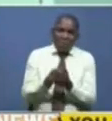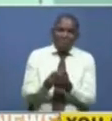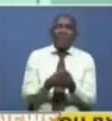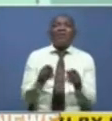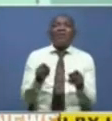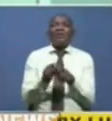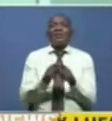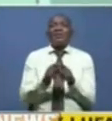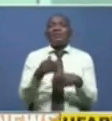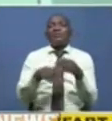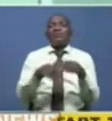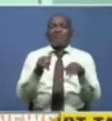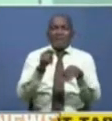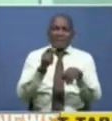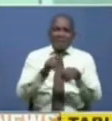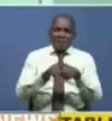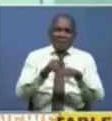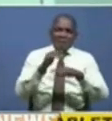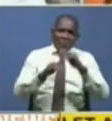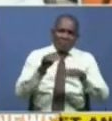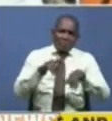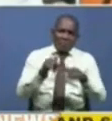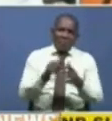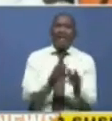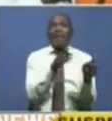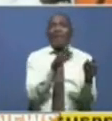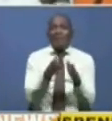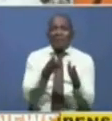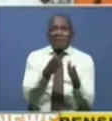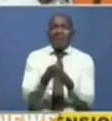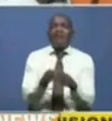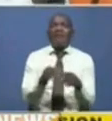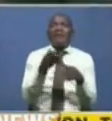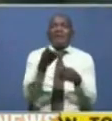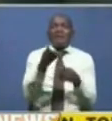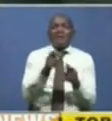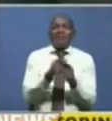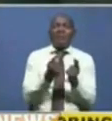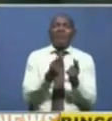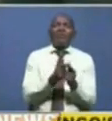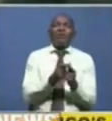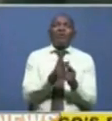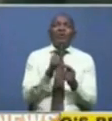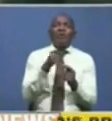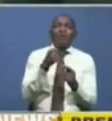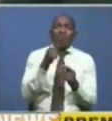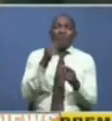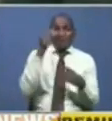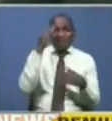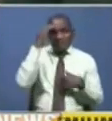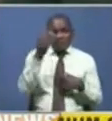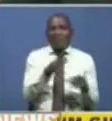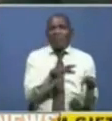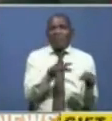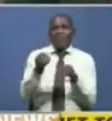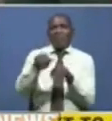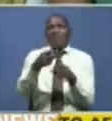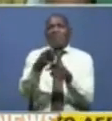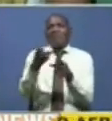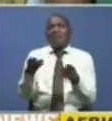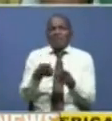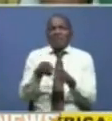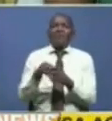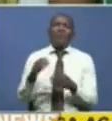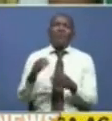be ongoing during the construction. Plans are also in place to repatriate and reintegrate patients back into the